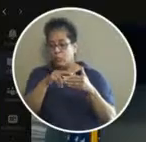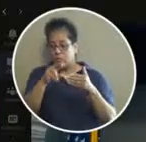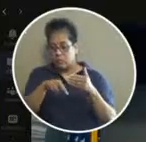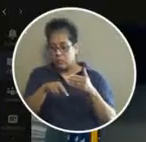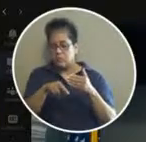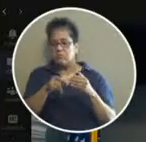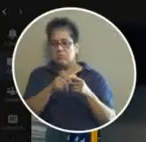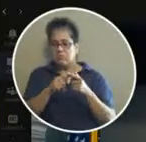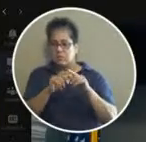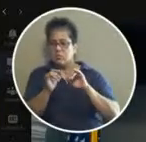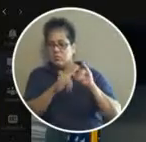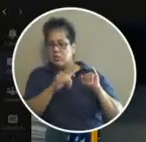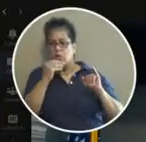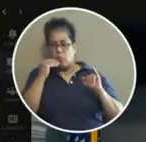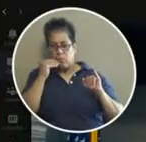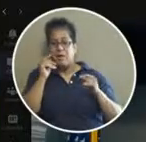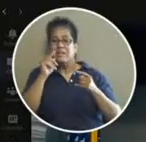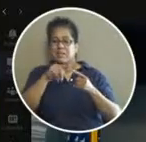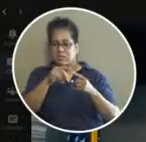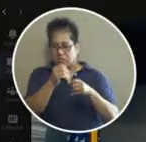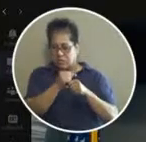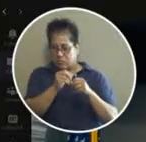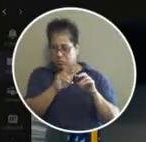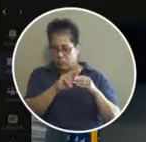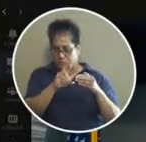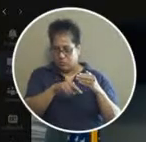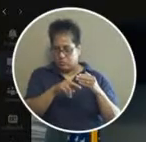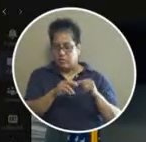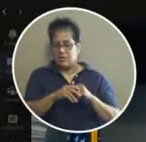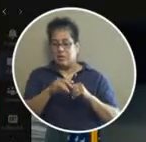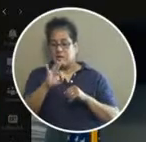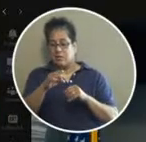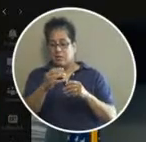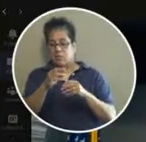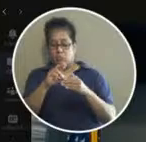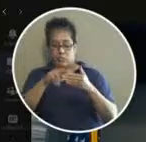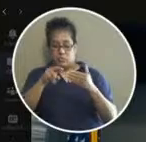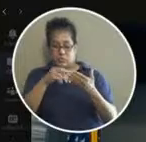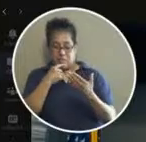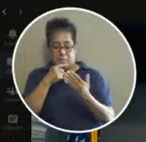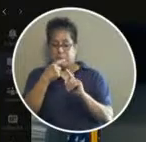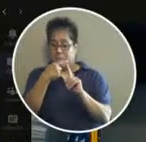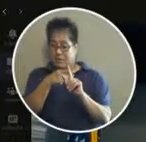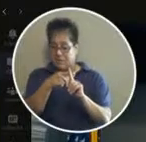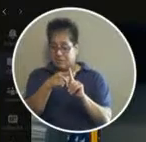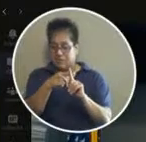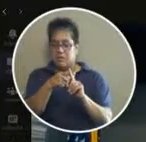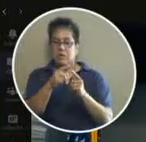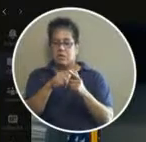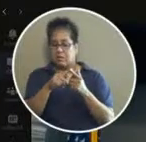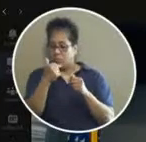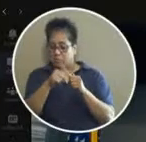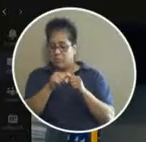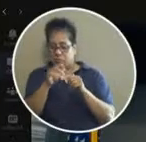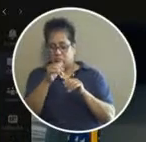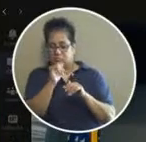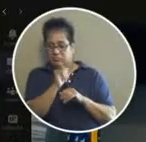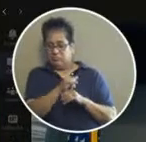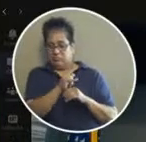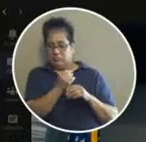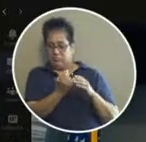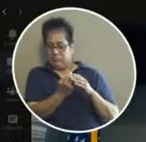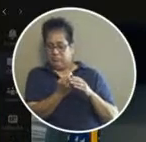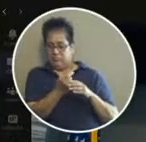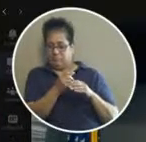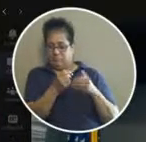please remain at home. And if you're positive, then you're going to need to remain in isolation for at least 10 to 14